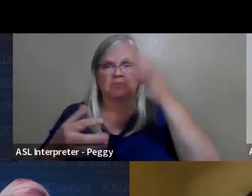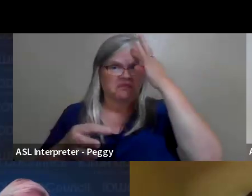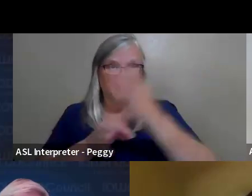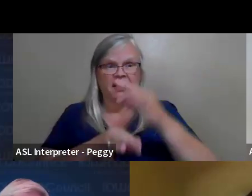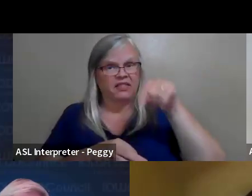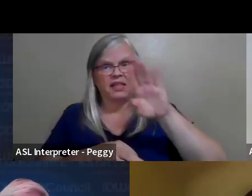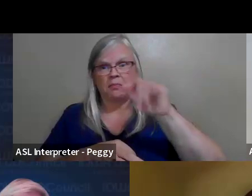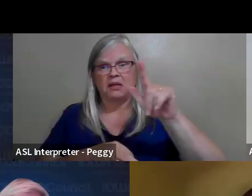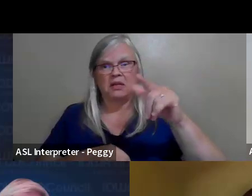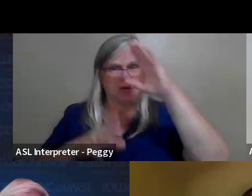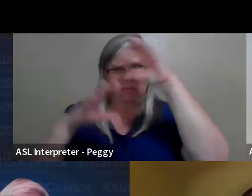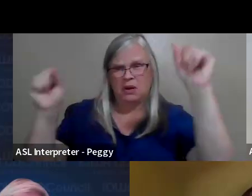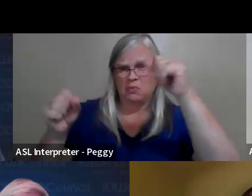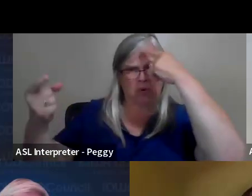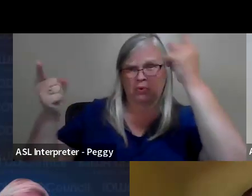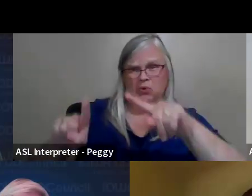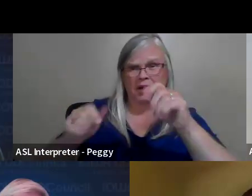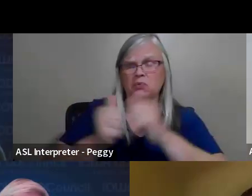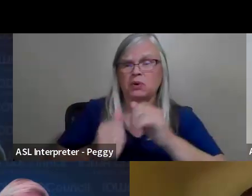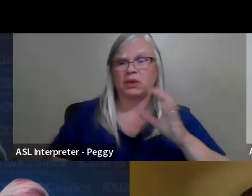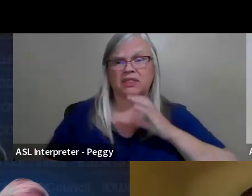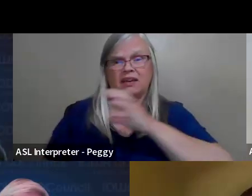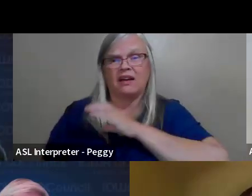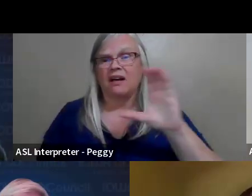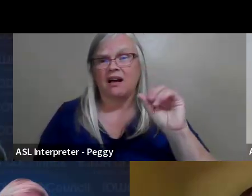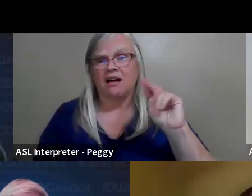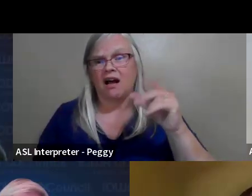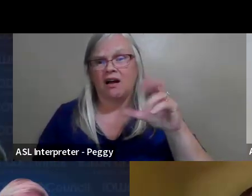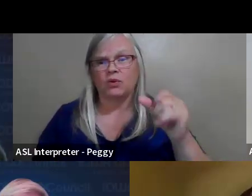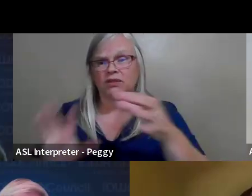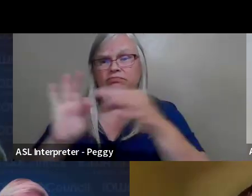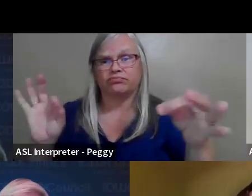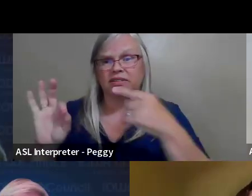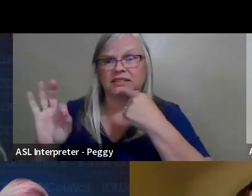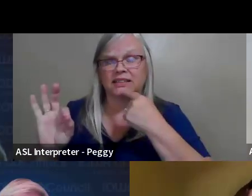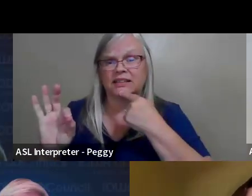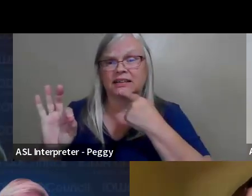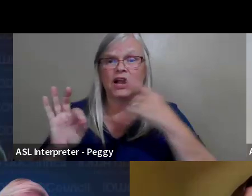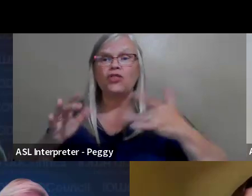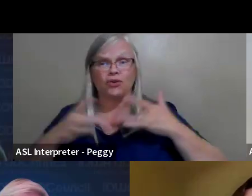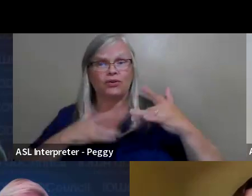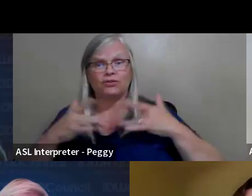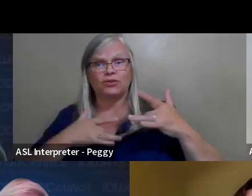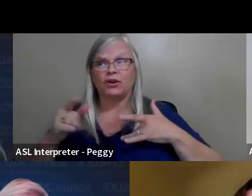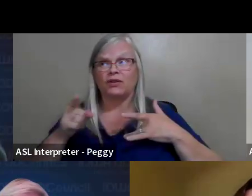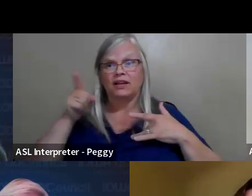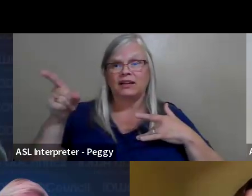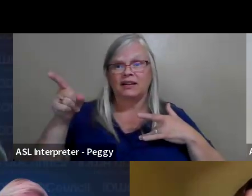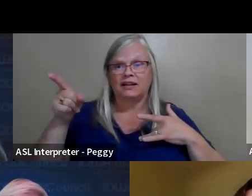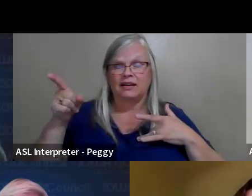will agree to the terms that Congress lays out in these bills. They're very concerned that this